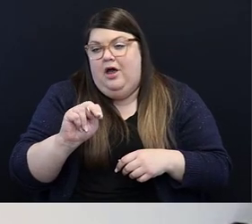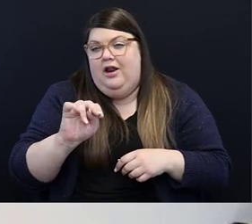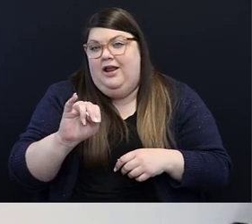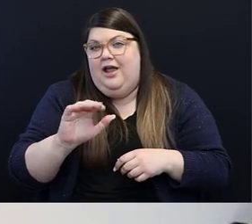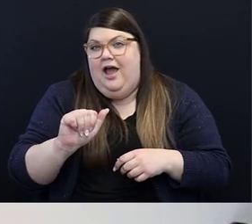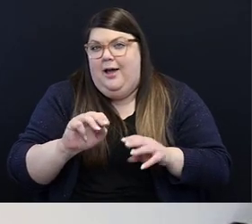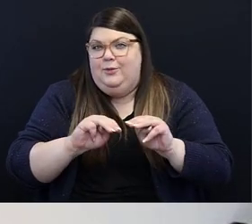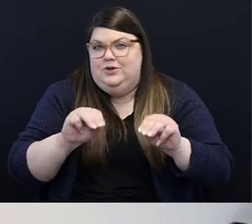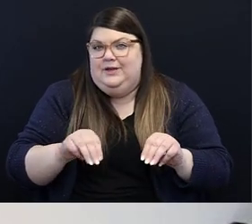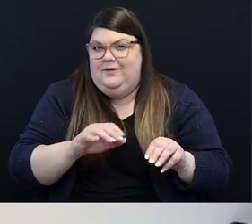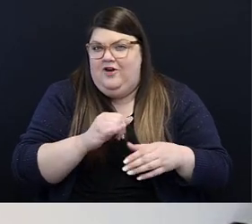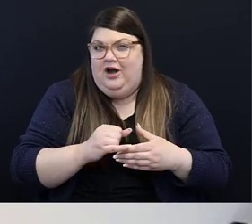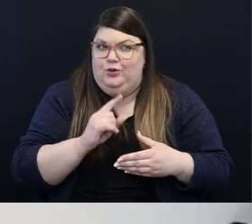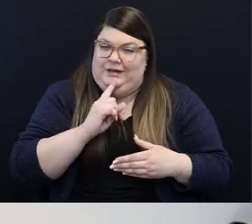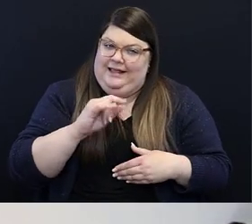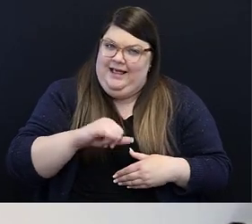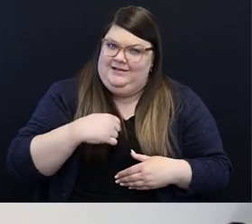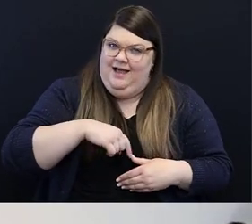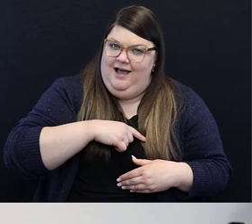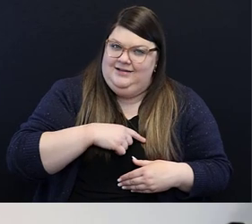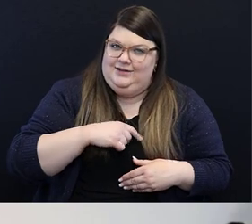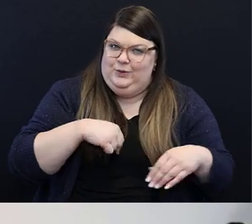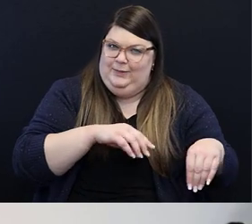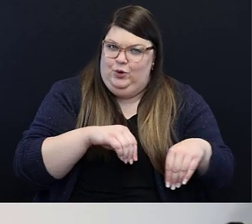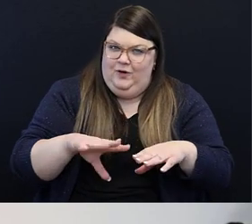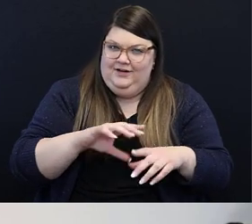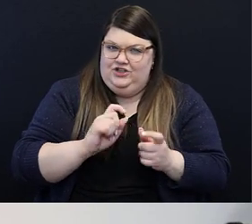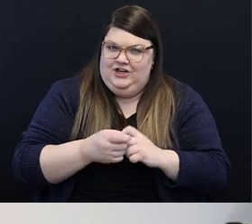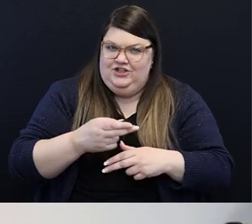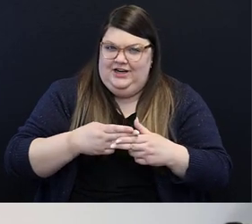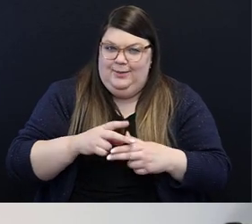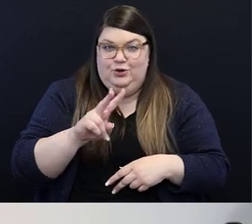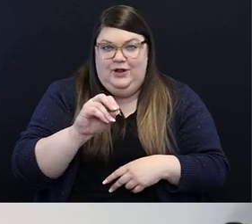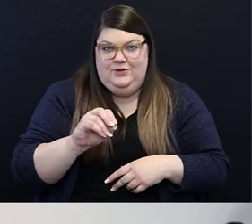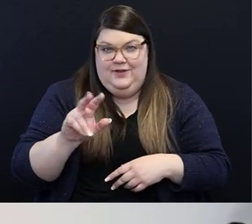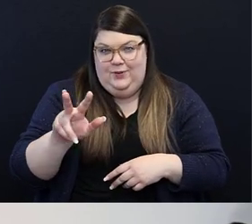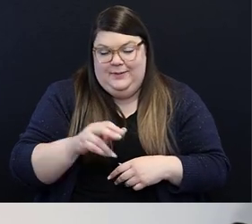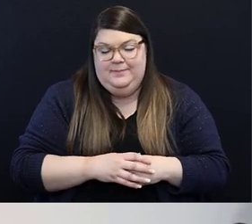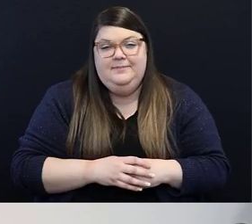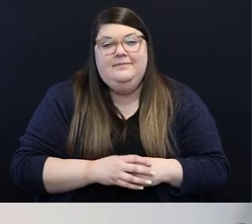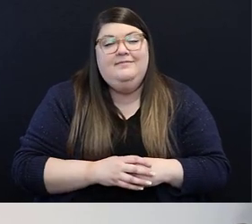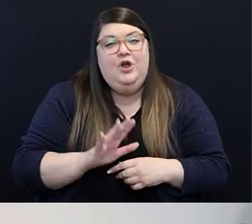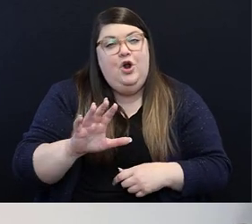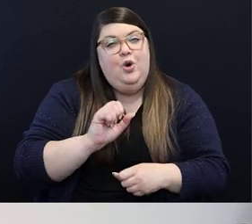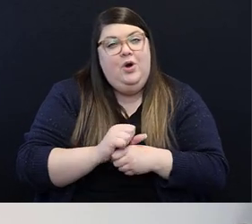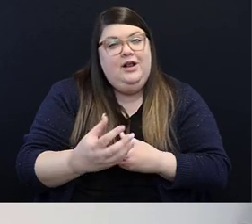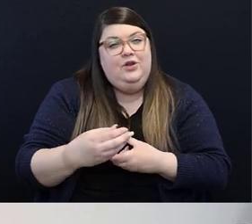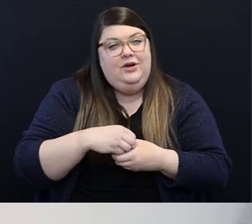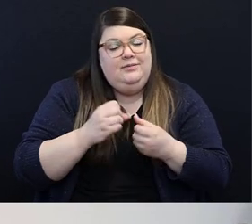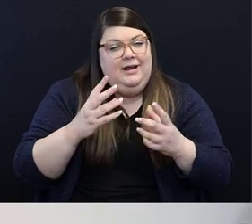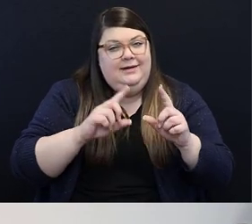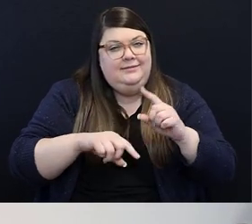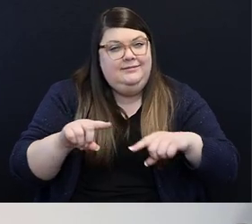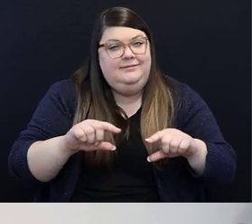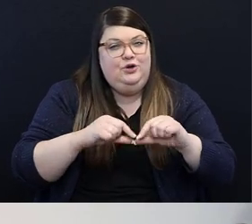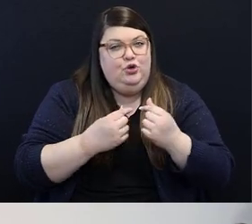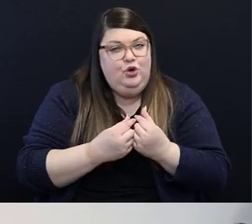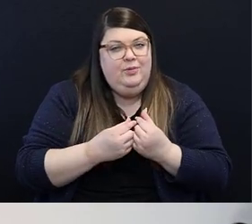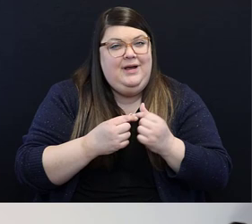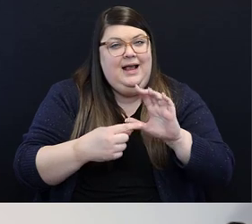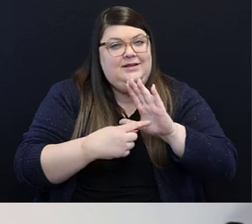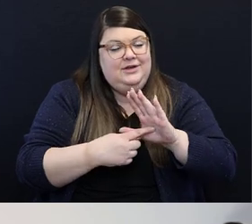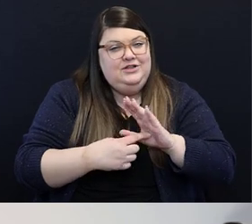us, now moved and our name changed, which was in 2003. Her work has been included in numerous group